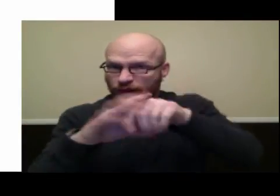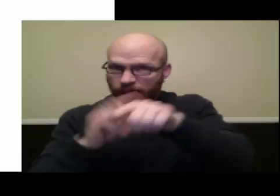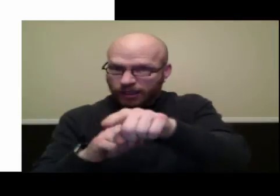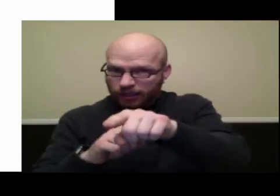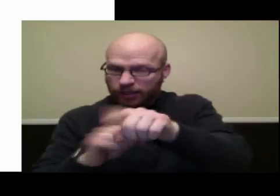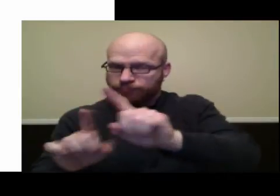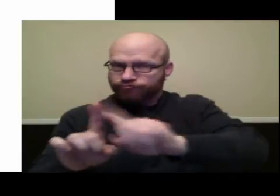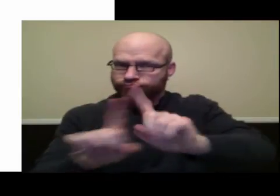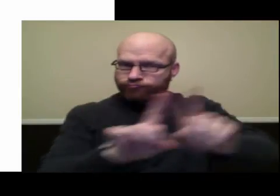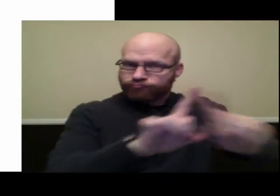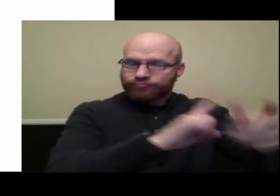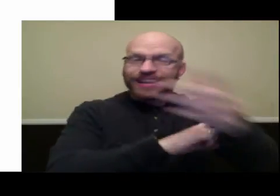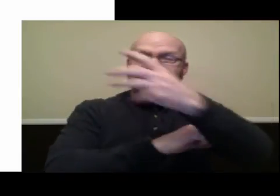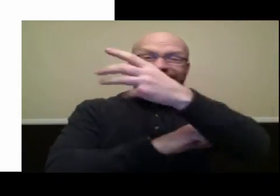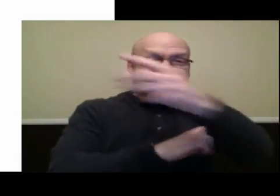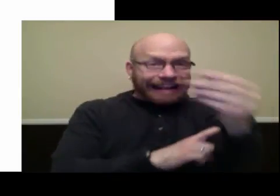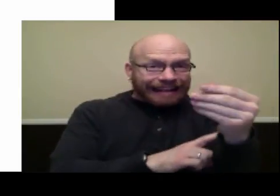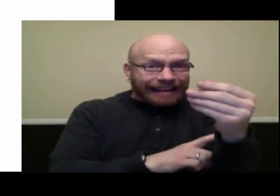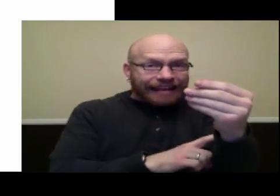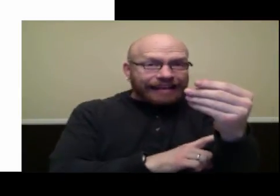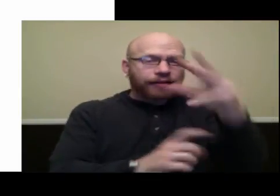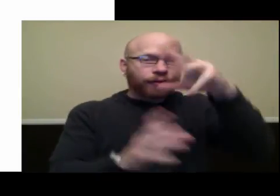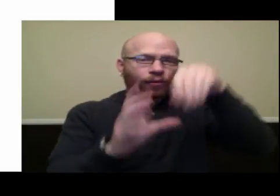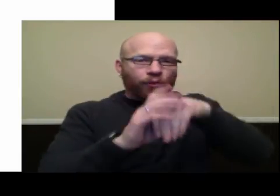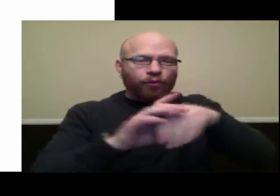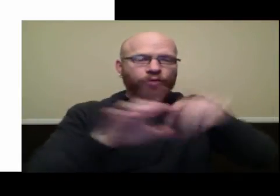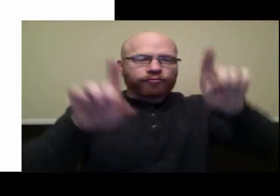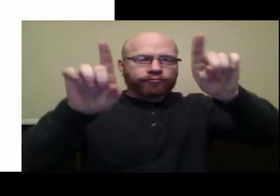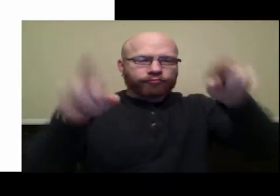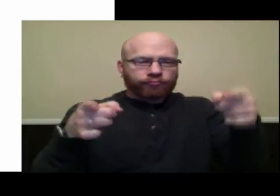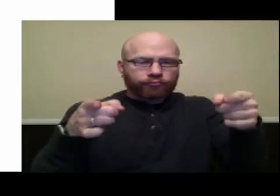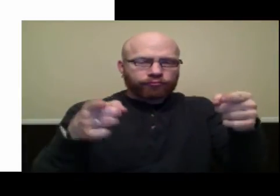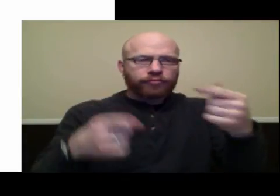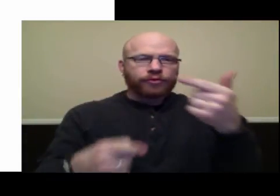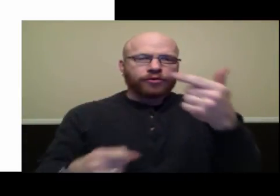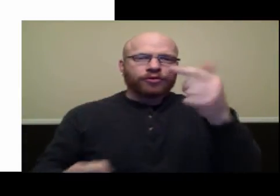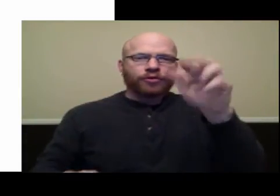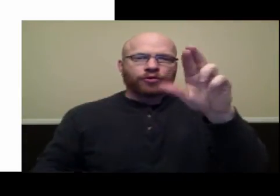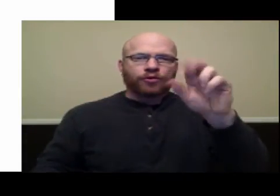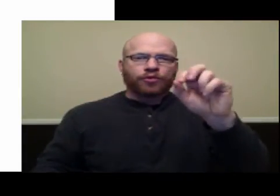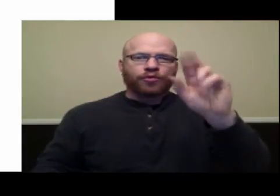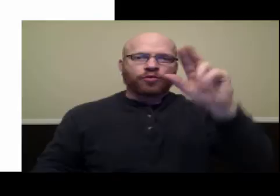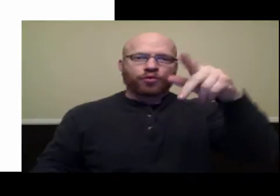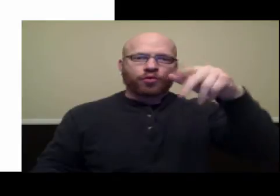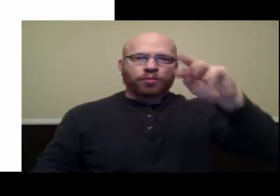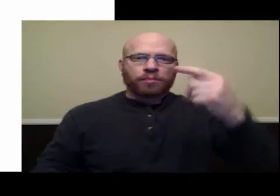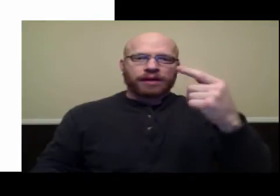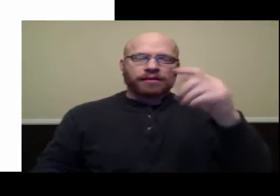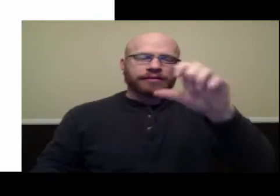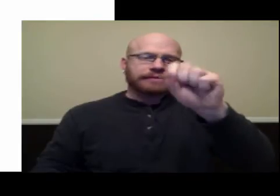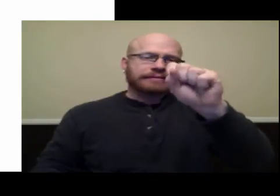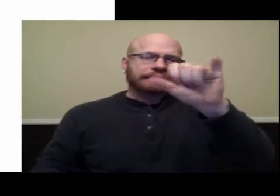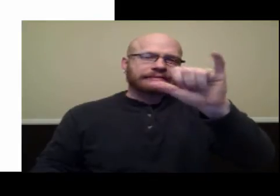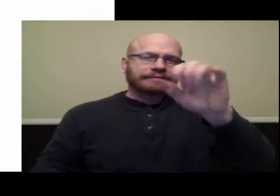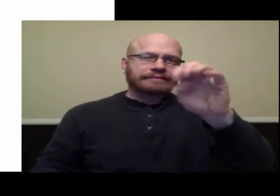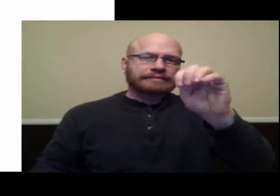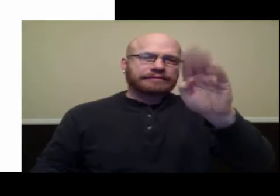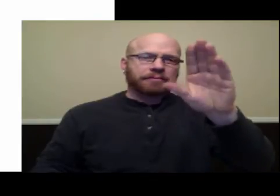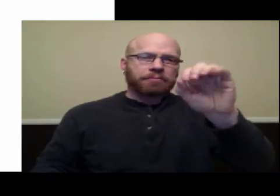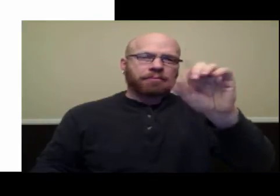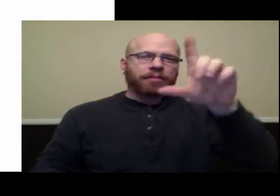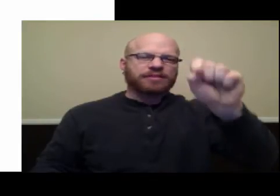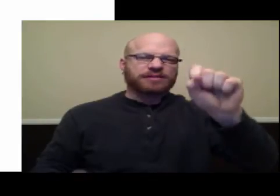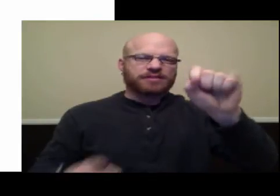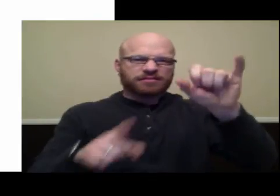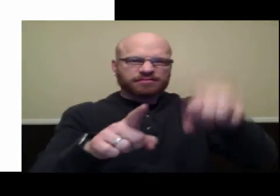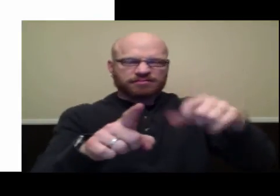various fractions that is, as well as grouping symbols. You